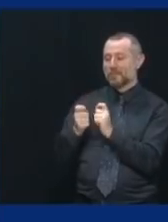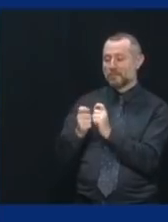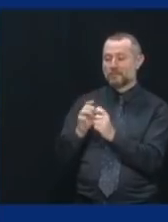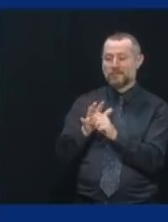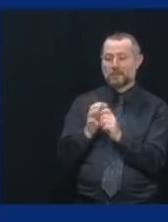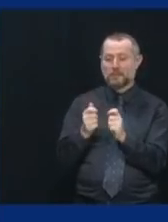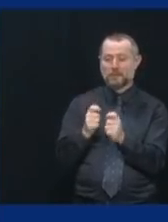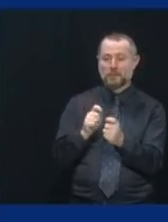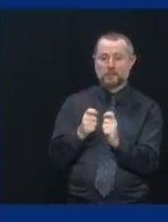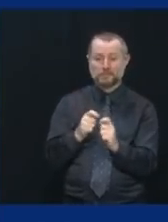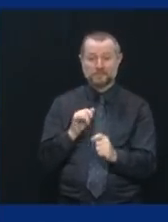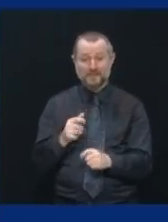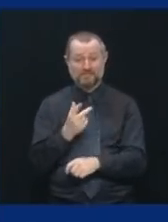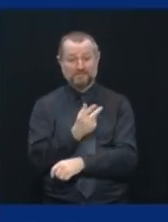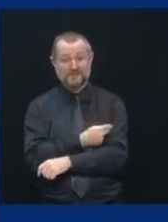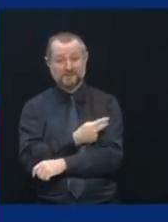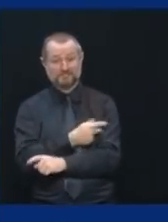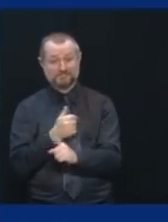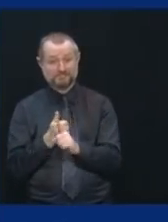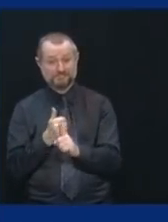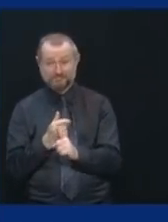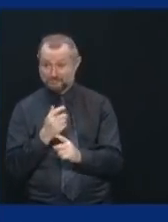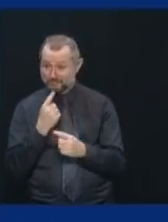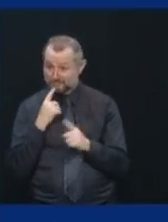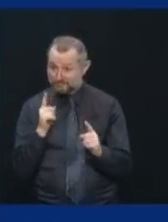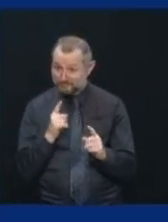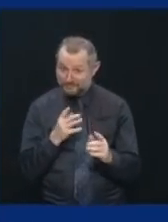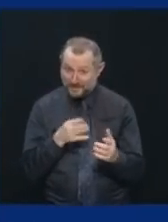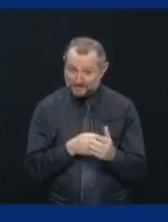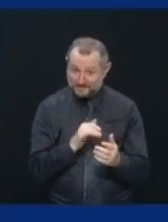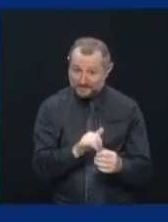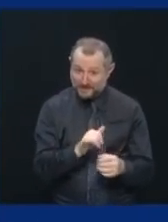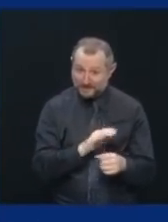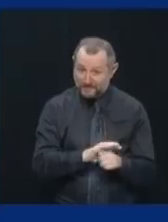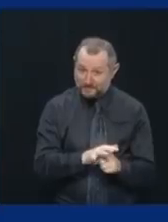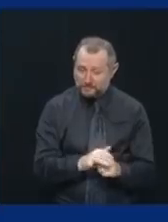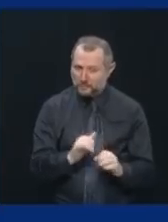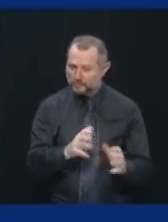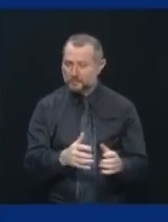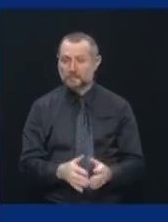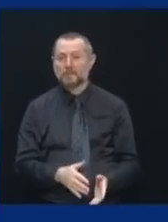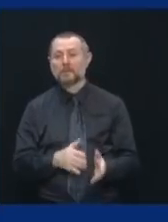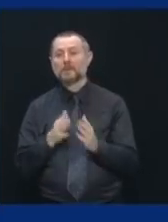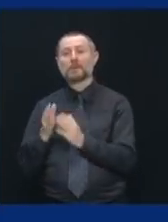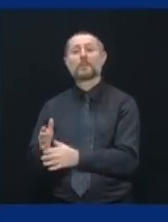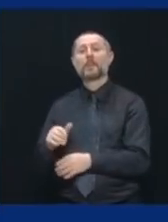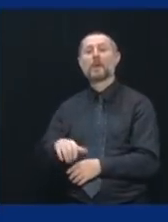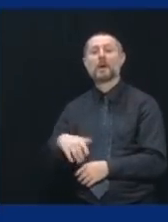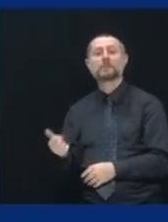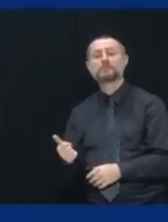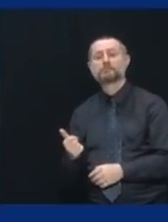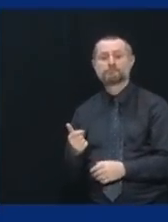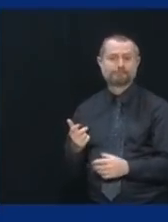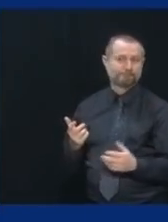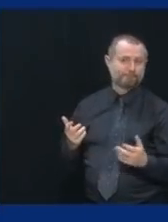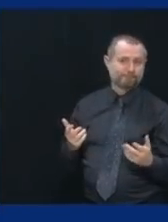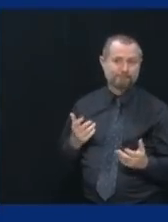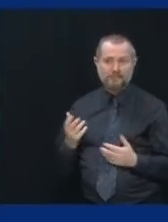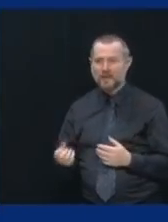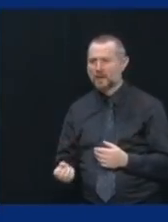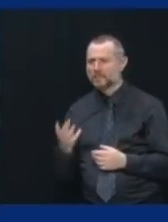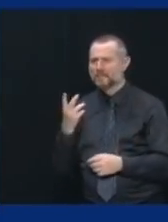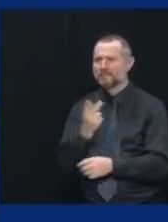effectiveness of the vaccine against the virus, right? That's one cluster of variables. And then you have the supply of